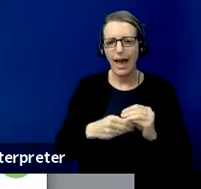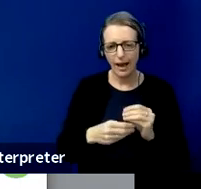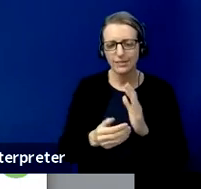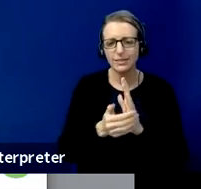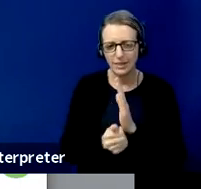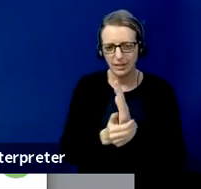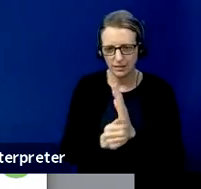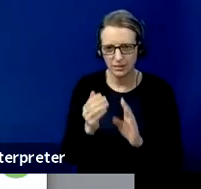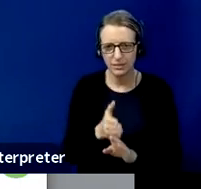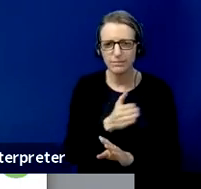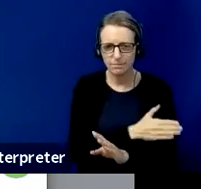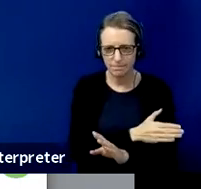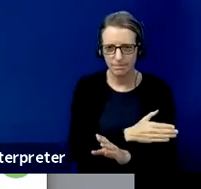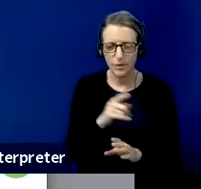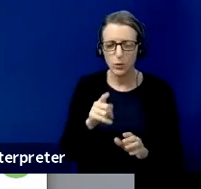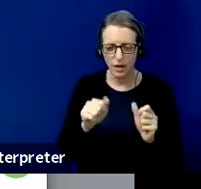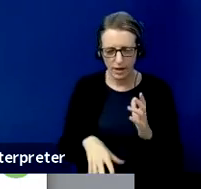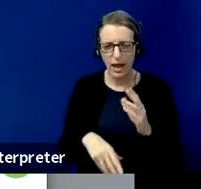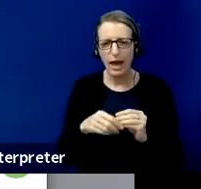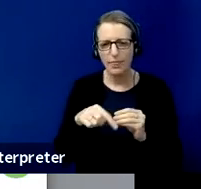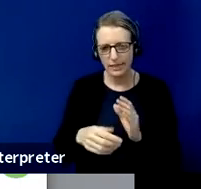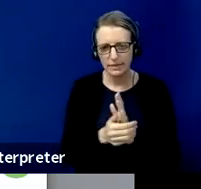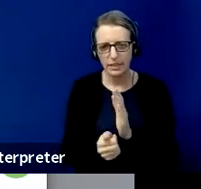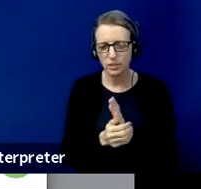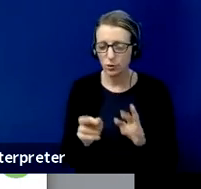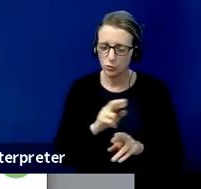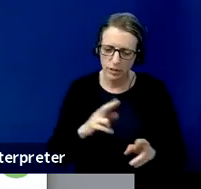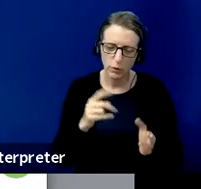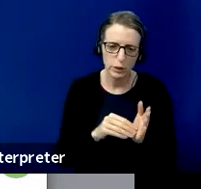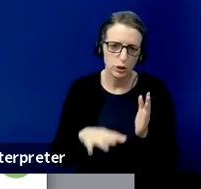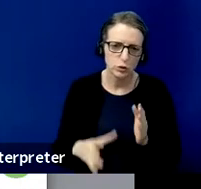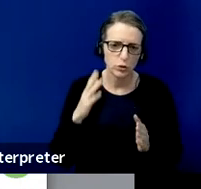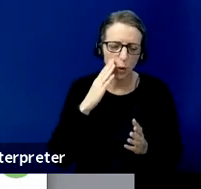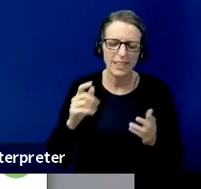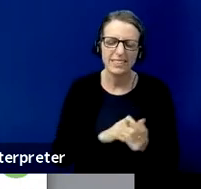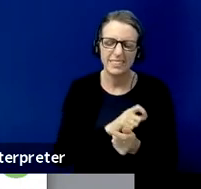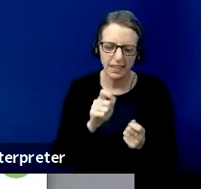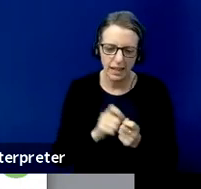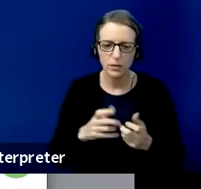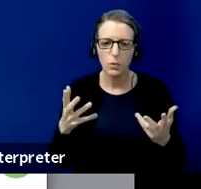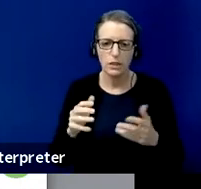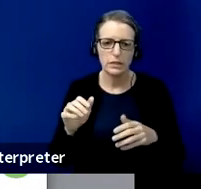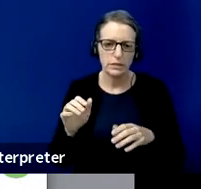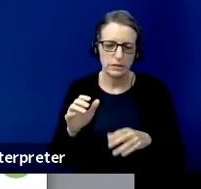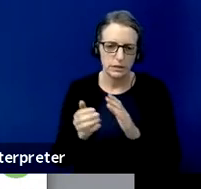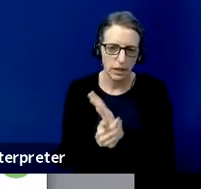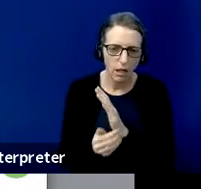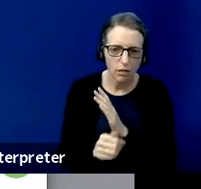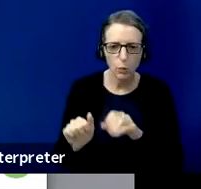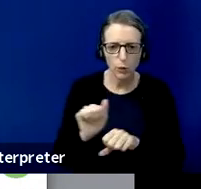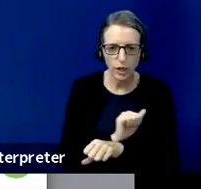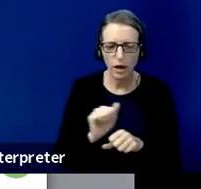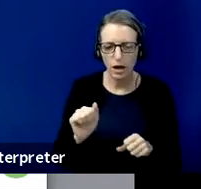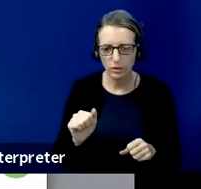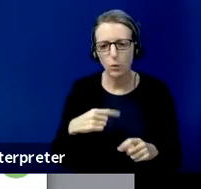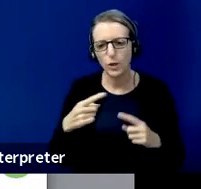So you could add these skills ready for your students to know exactly what skill they're doing right when you assign